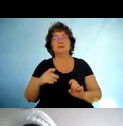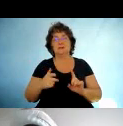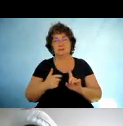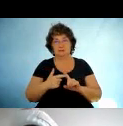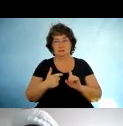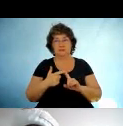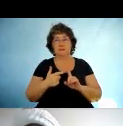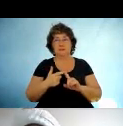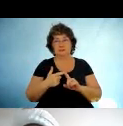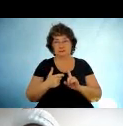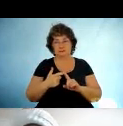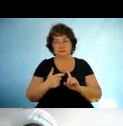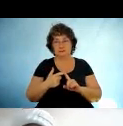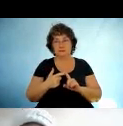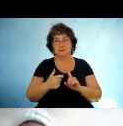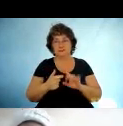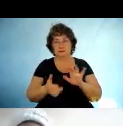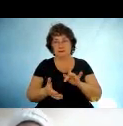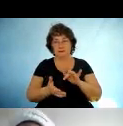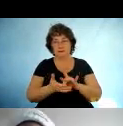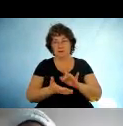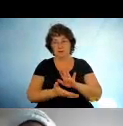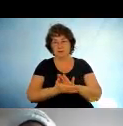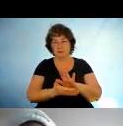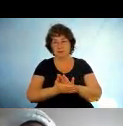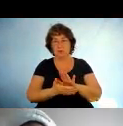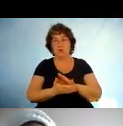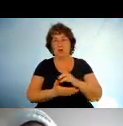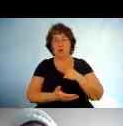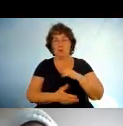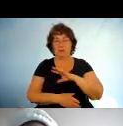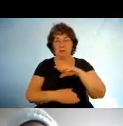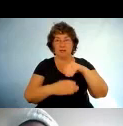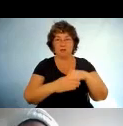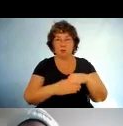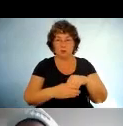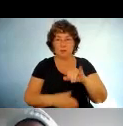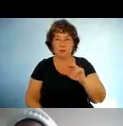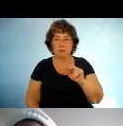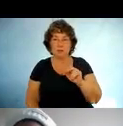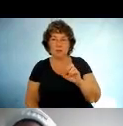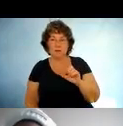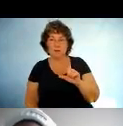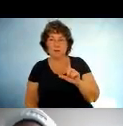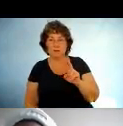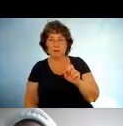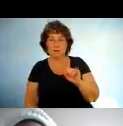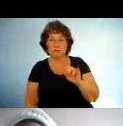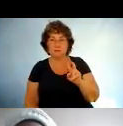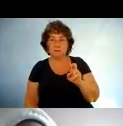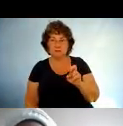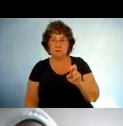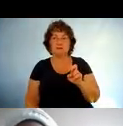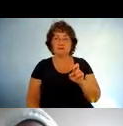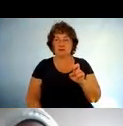later, whenever I entered middle school, they put me into an inclusive classroom where I was then given a resource